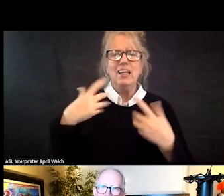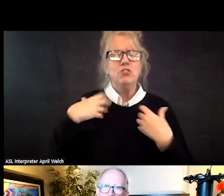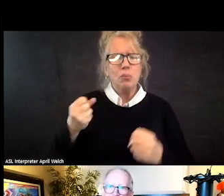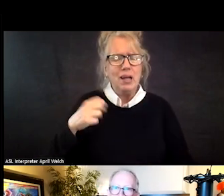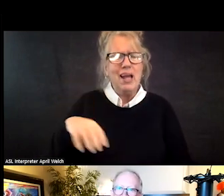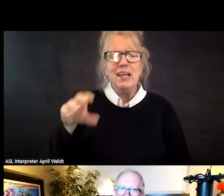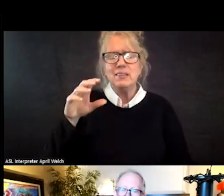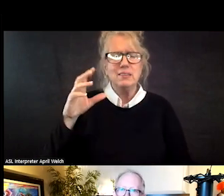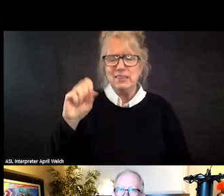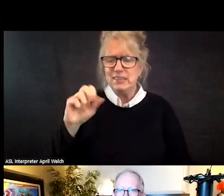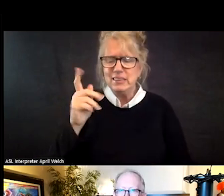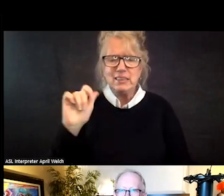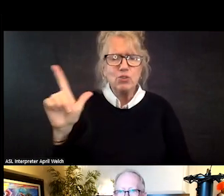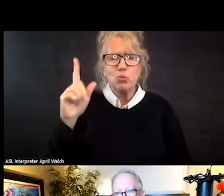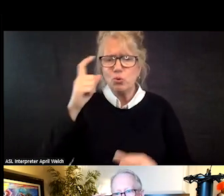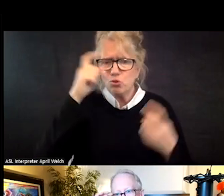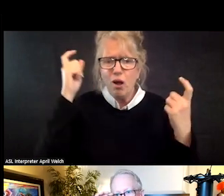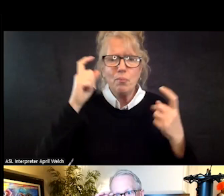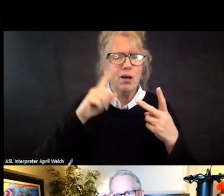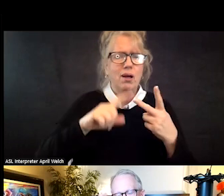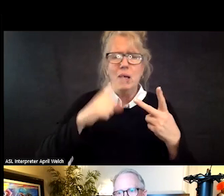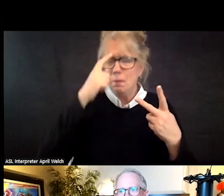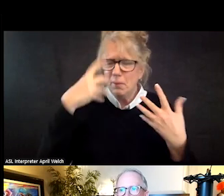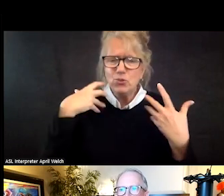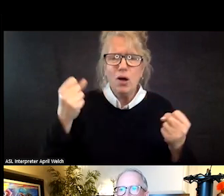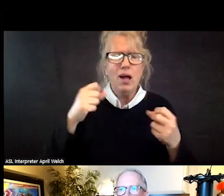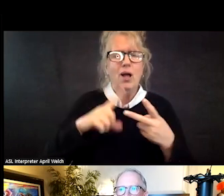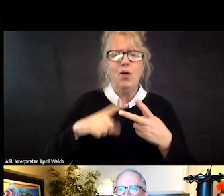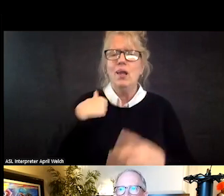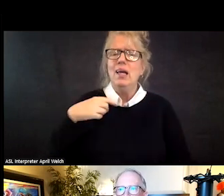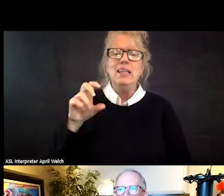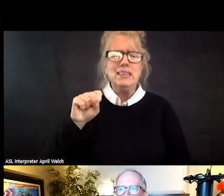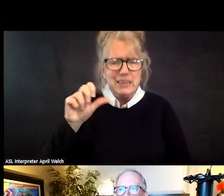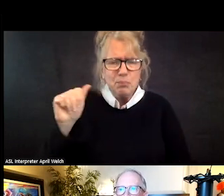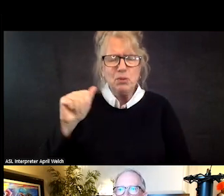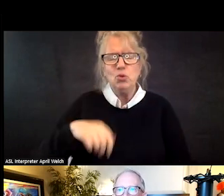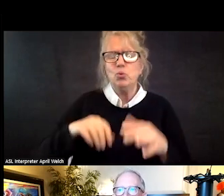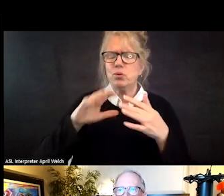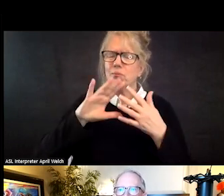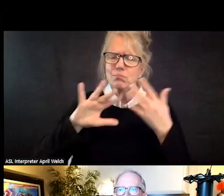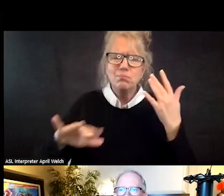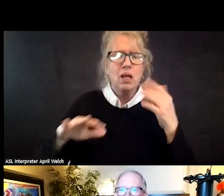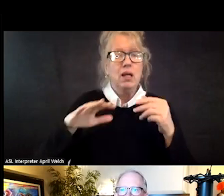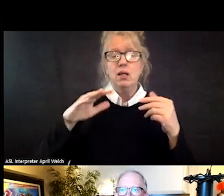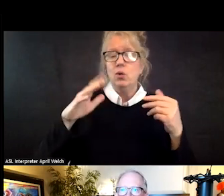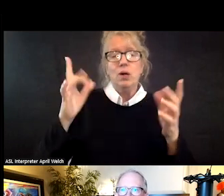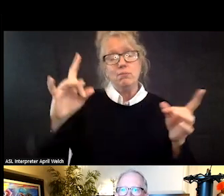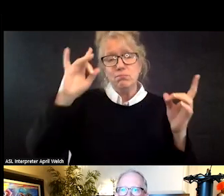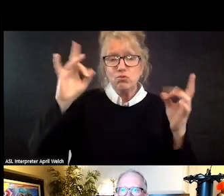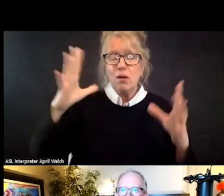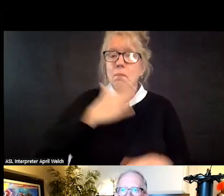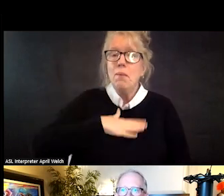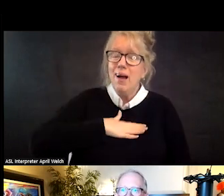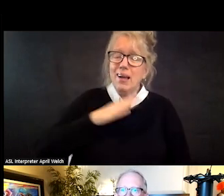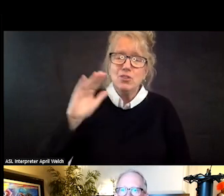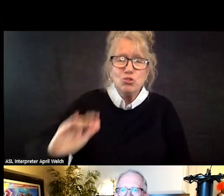trauma, mental health, substance use disorder, and how tragic my childhood